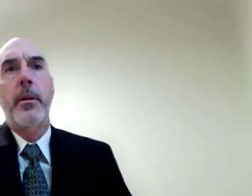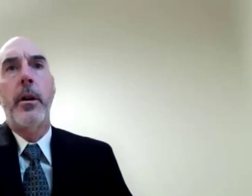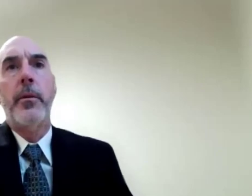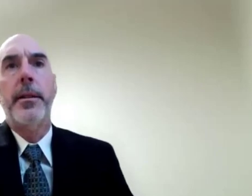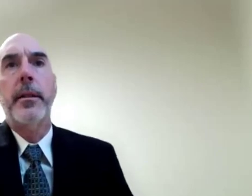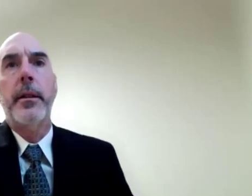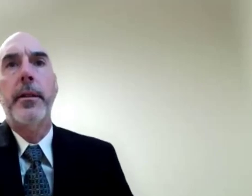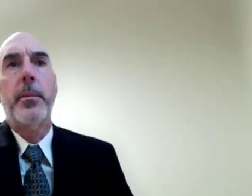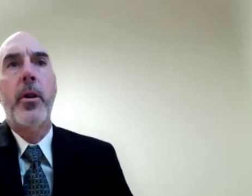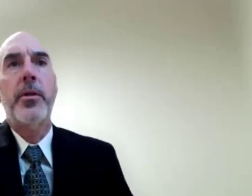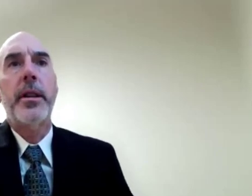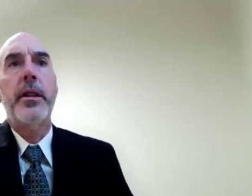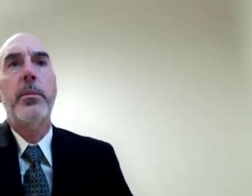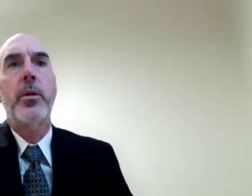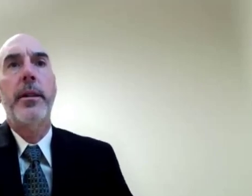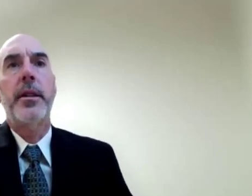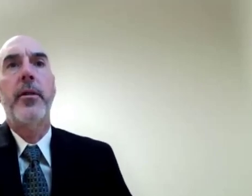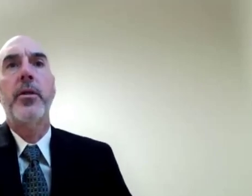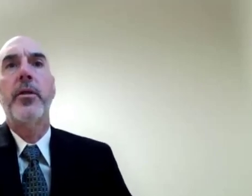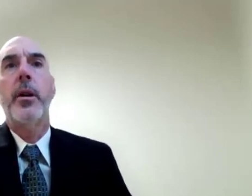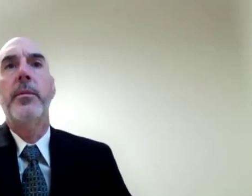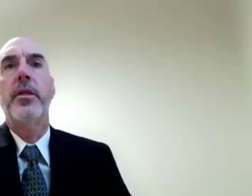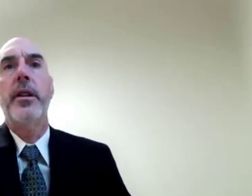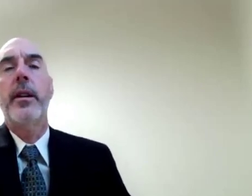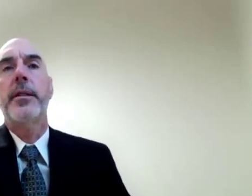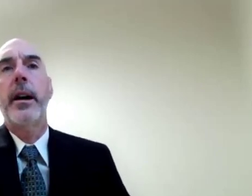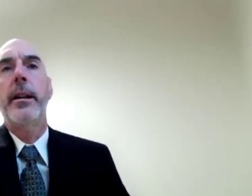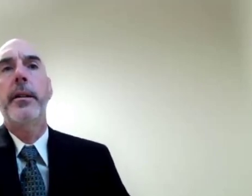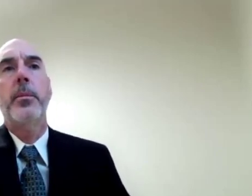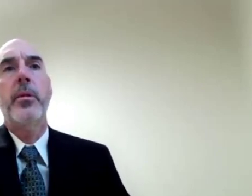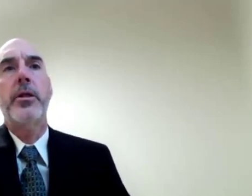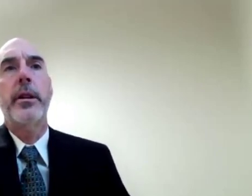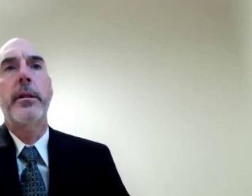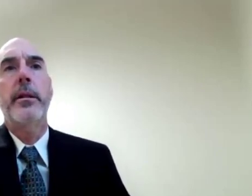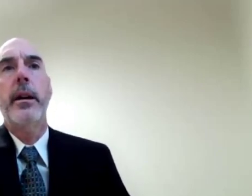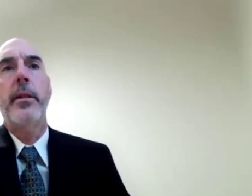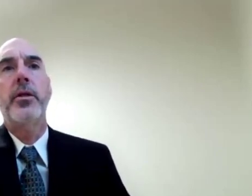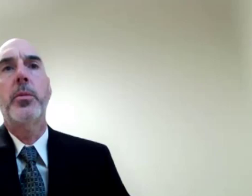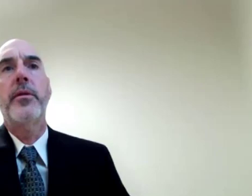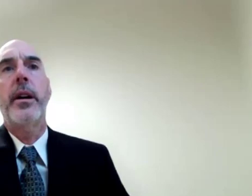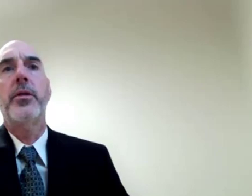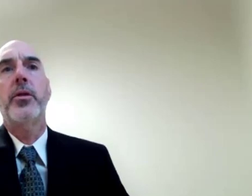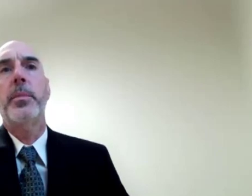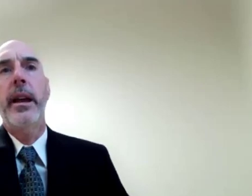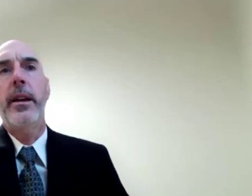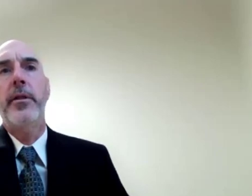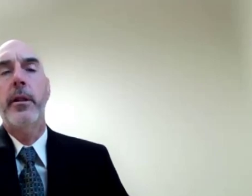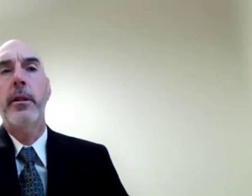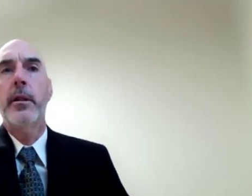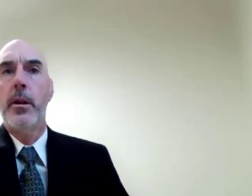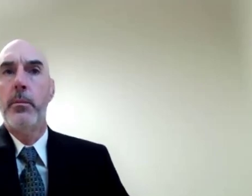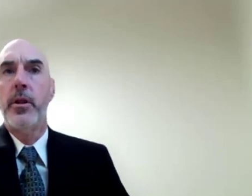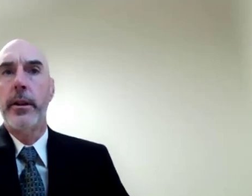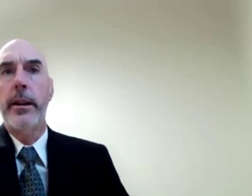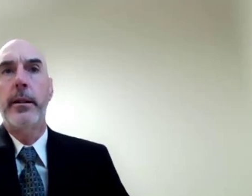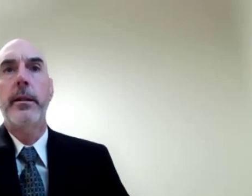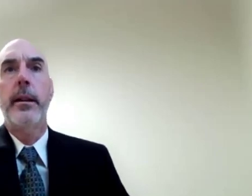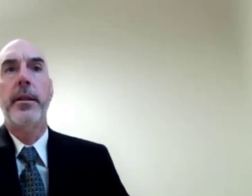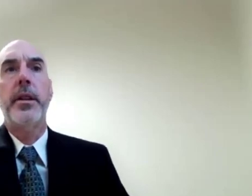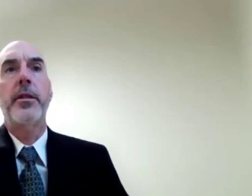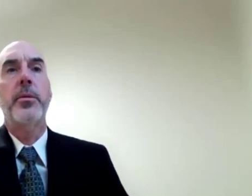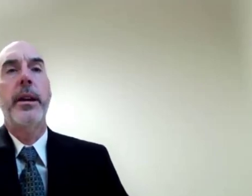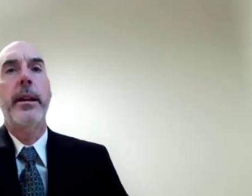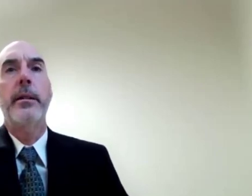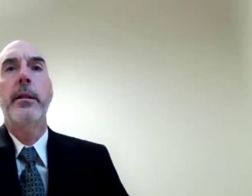spoke on recently. Suppose that the employee suffers from severe anxiety and depression, and the supervisor's behavior, bullying,